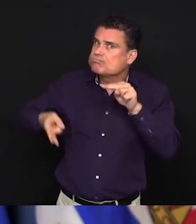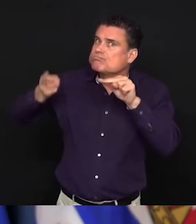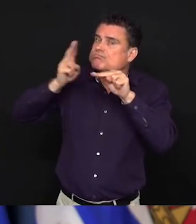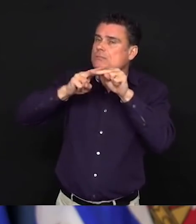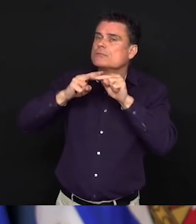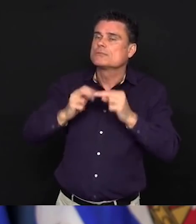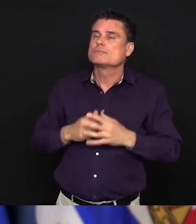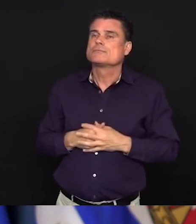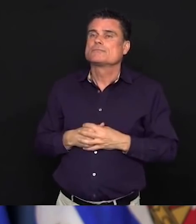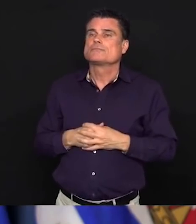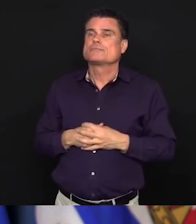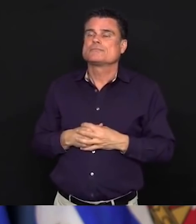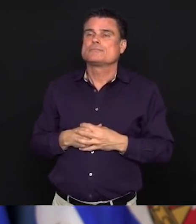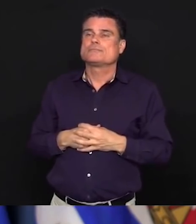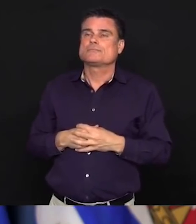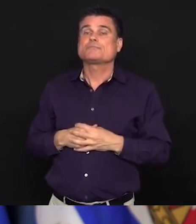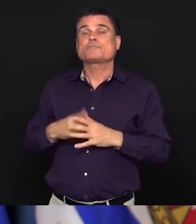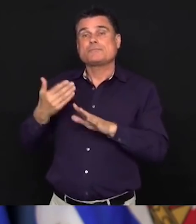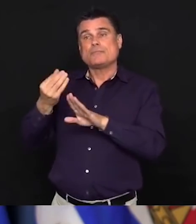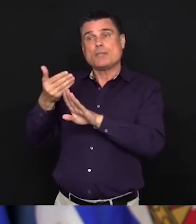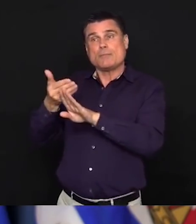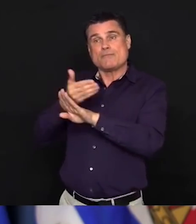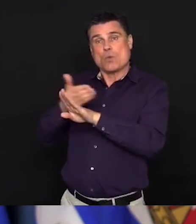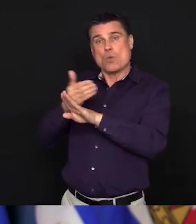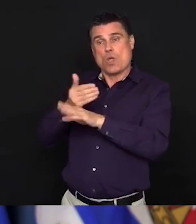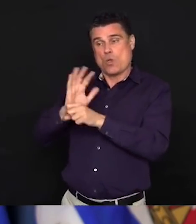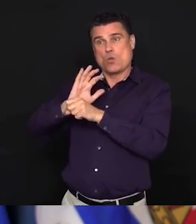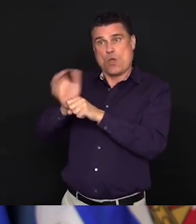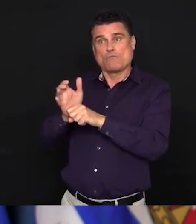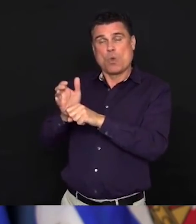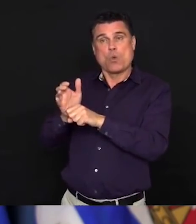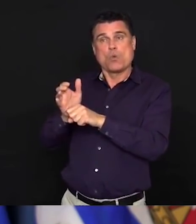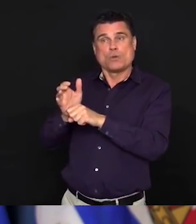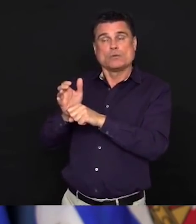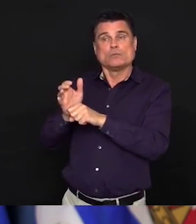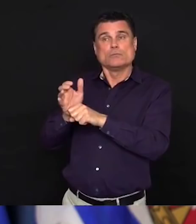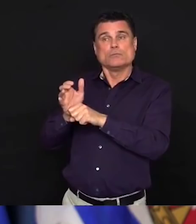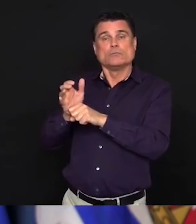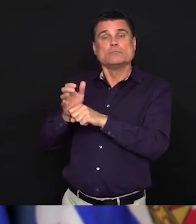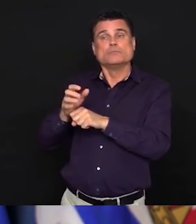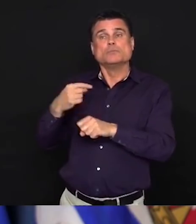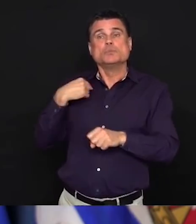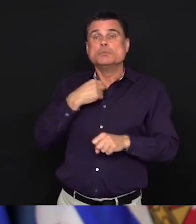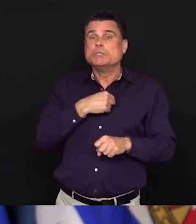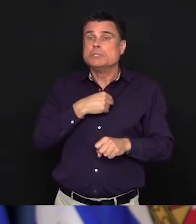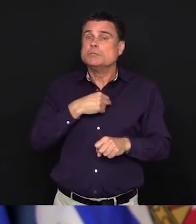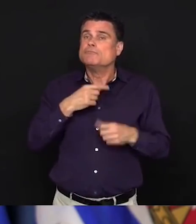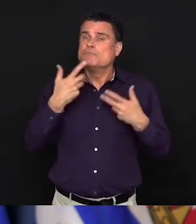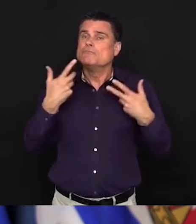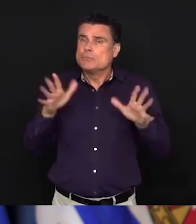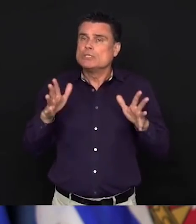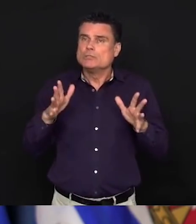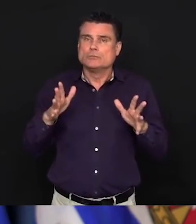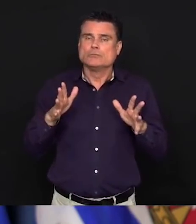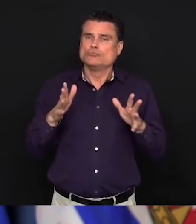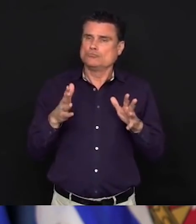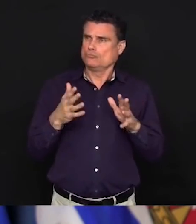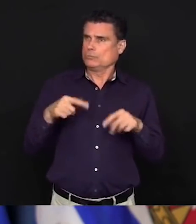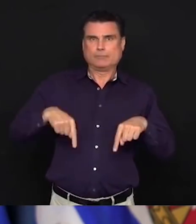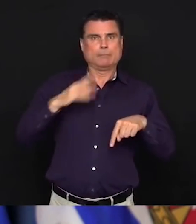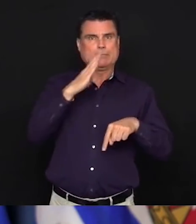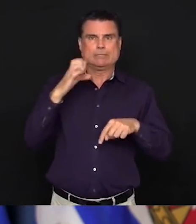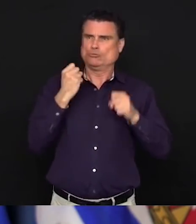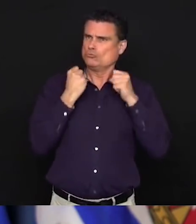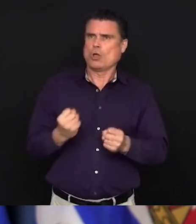in a solid position to prepare for recovery. And what we've been doing from day one is focusing on how we